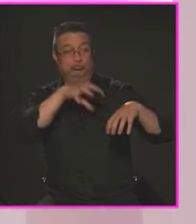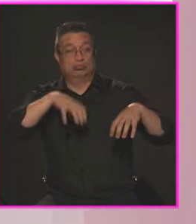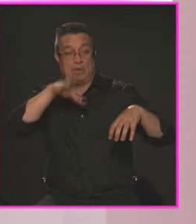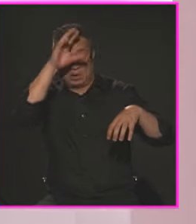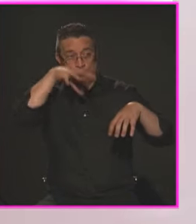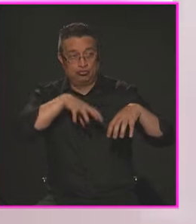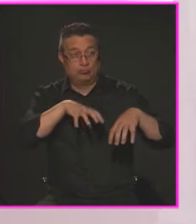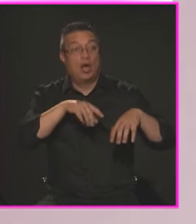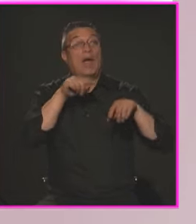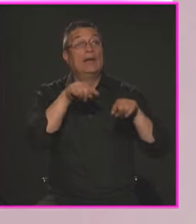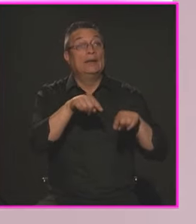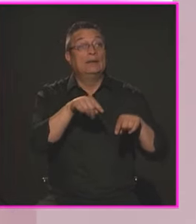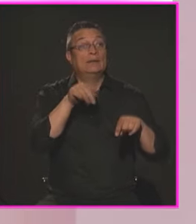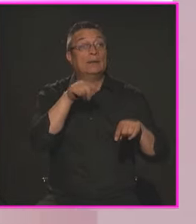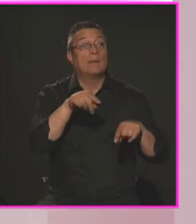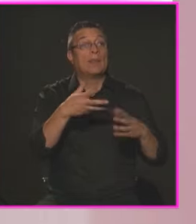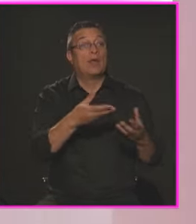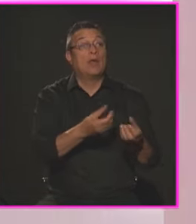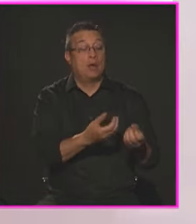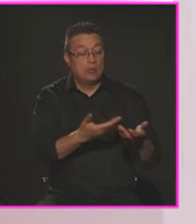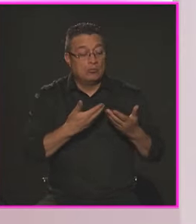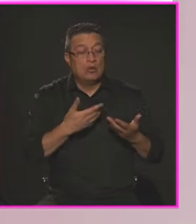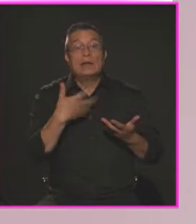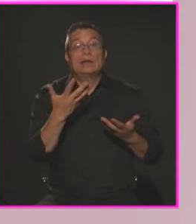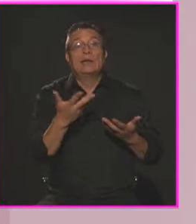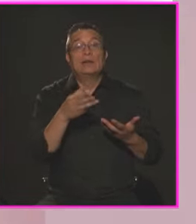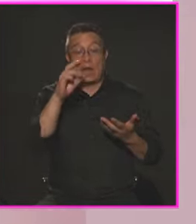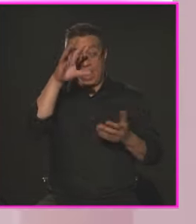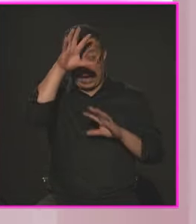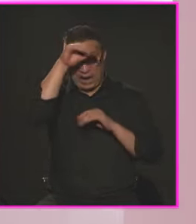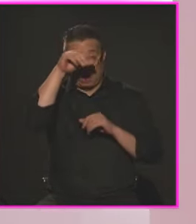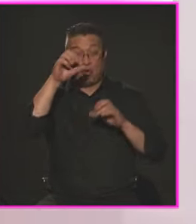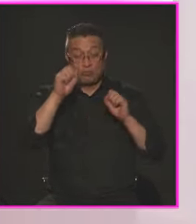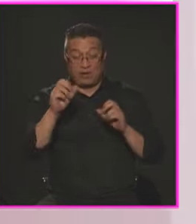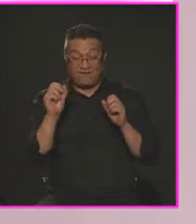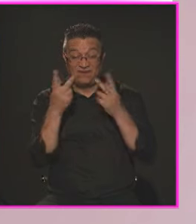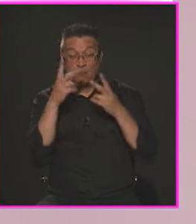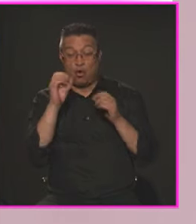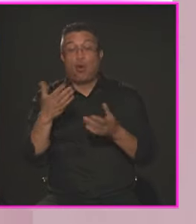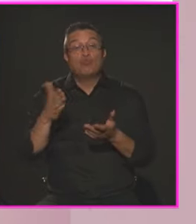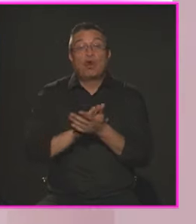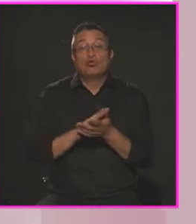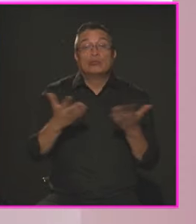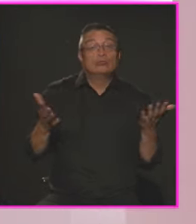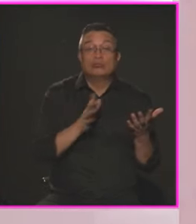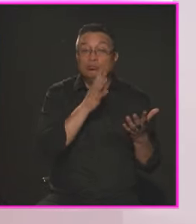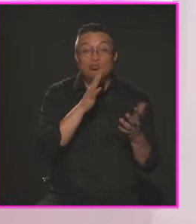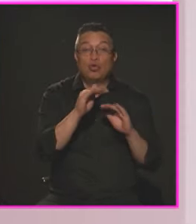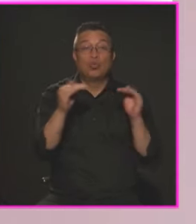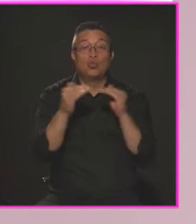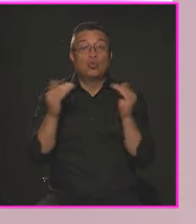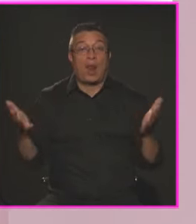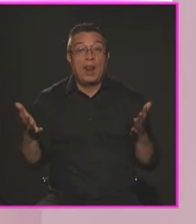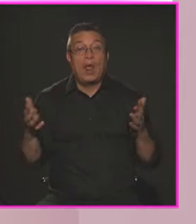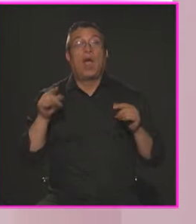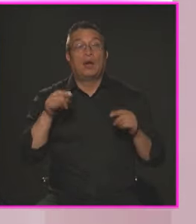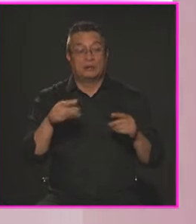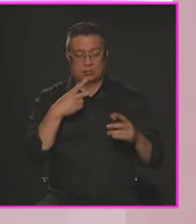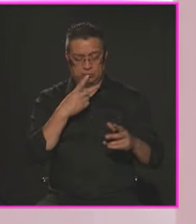state superposition of being at the same time dead and alive. This never happens for a macroscopic system, but you see that in the micro